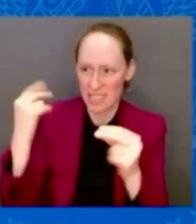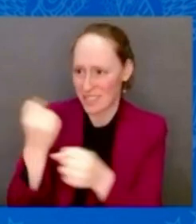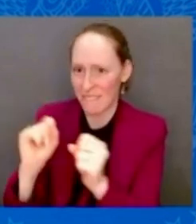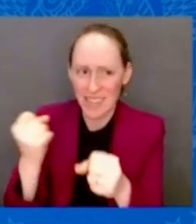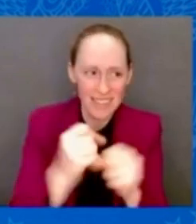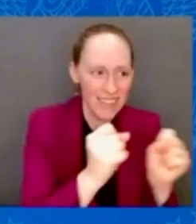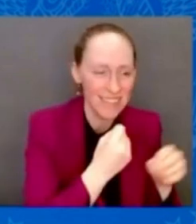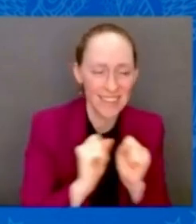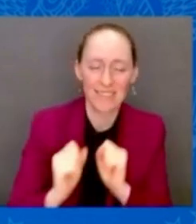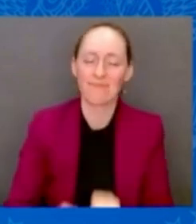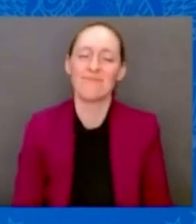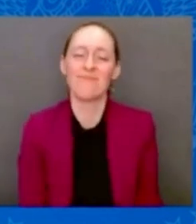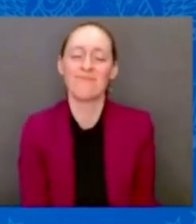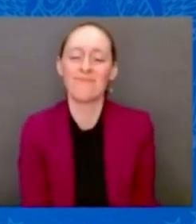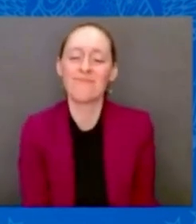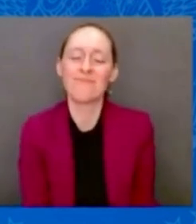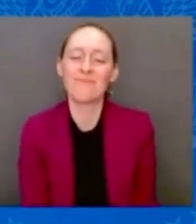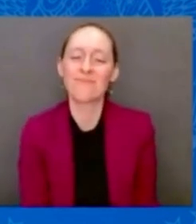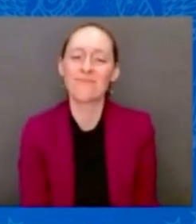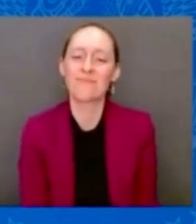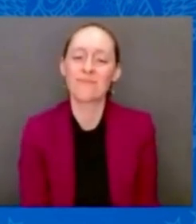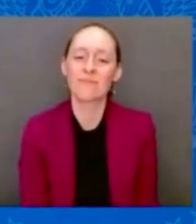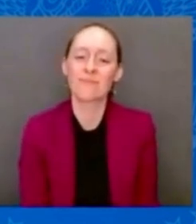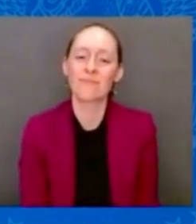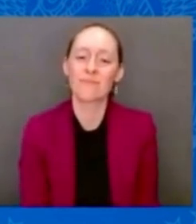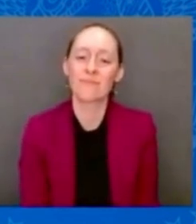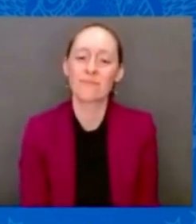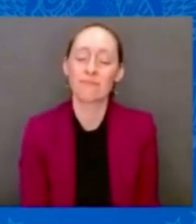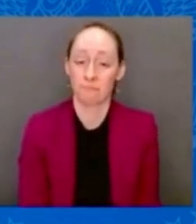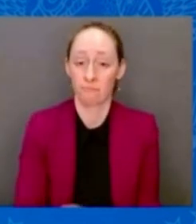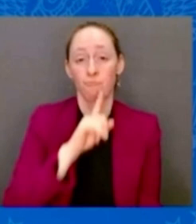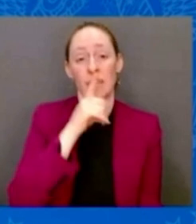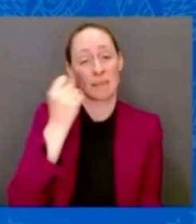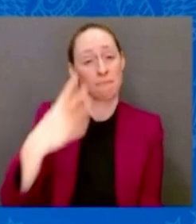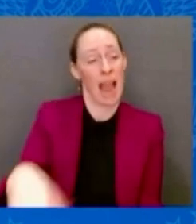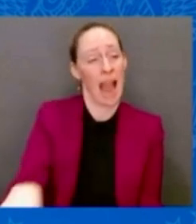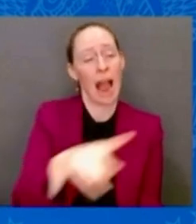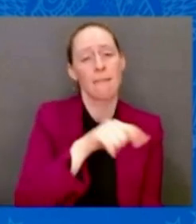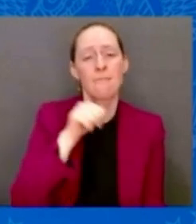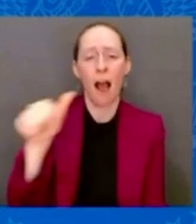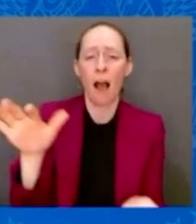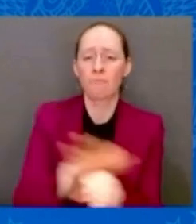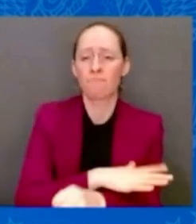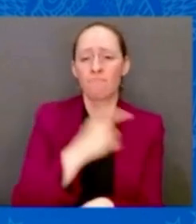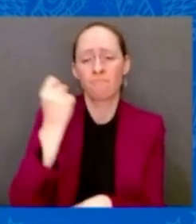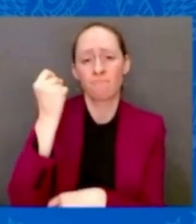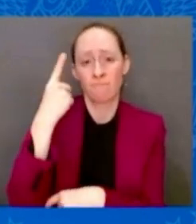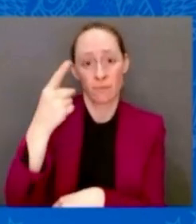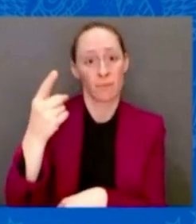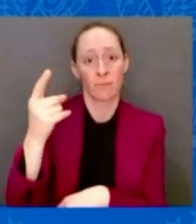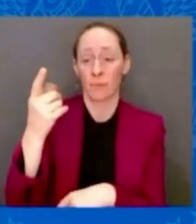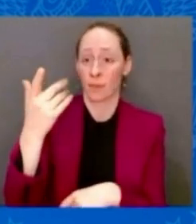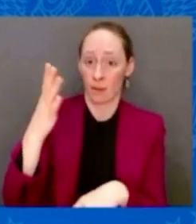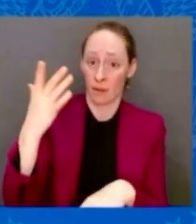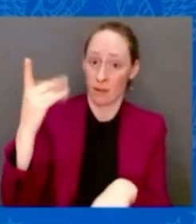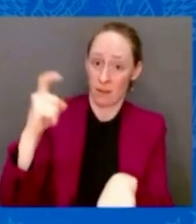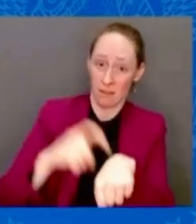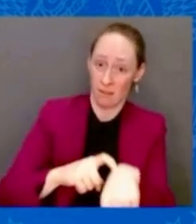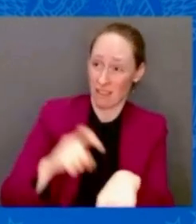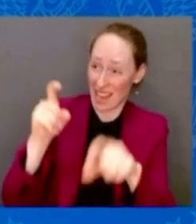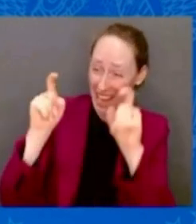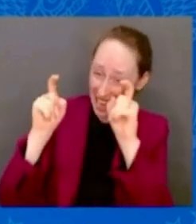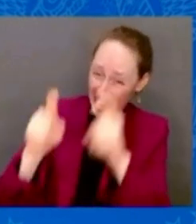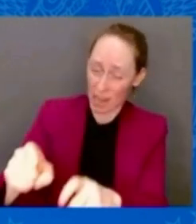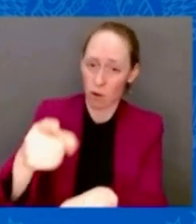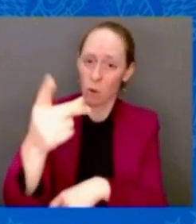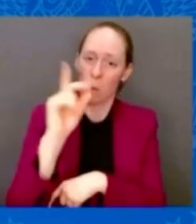it. And you're there every single day for families all across the country. And with the climate change becoming so severe, we're calling